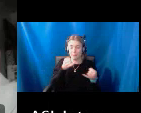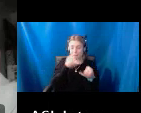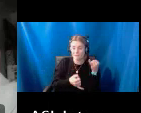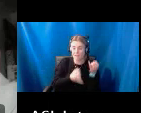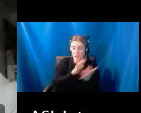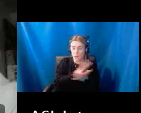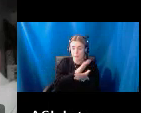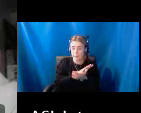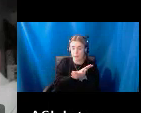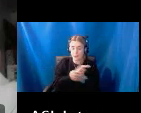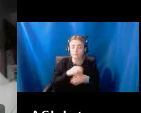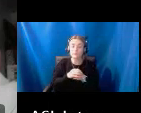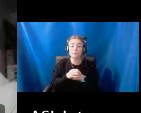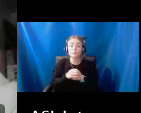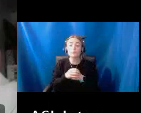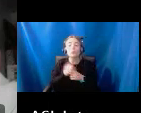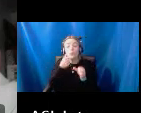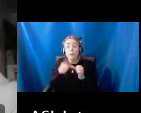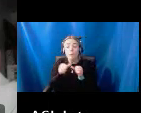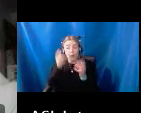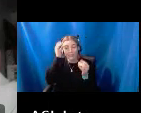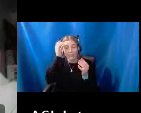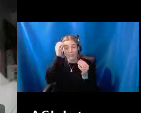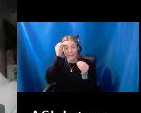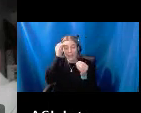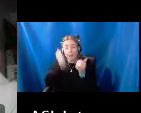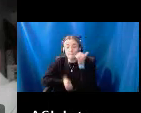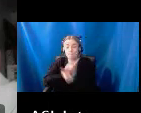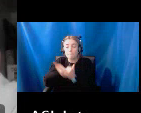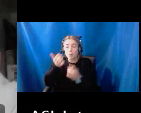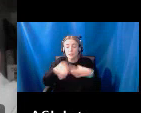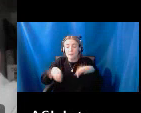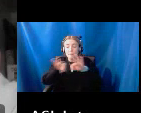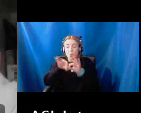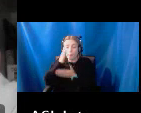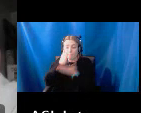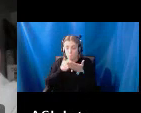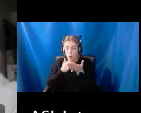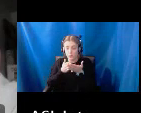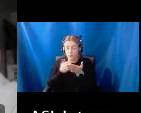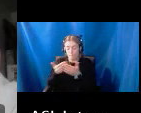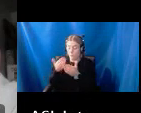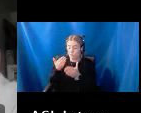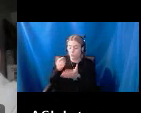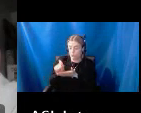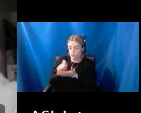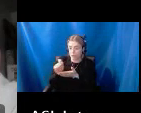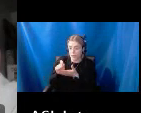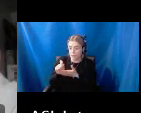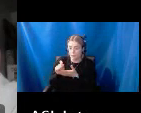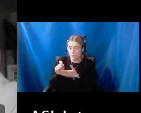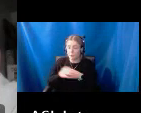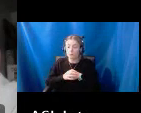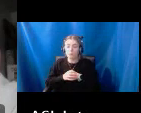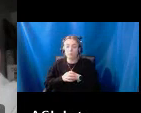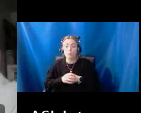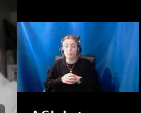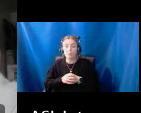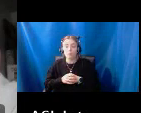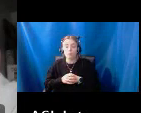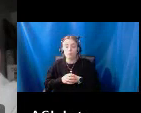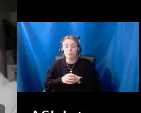the most important part before writing. So I'm going to give you think time. I'm going to give you time to make some